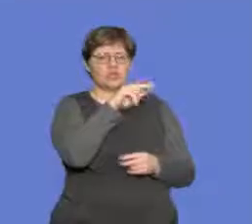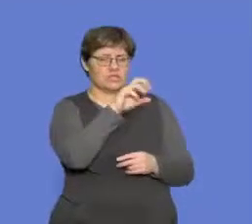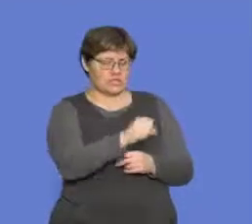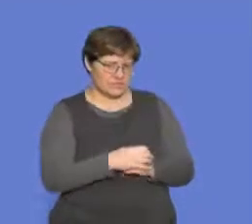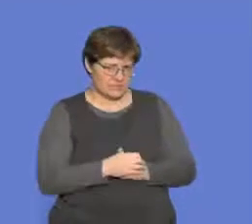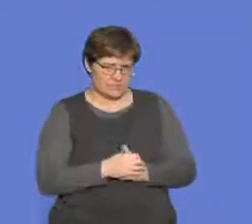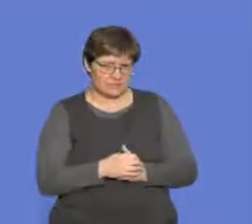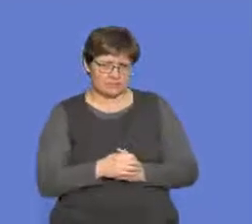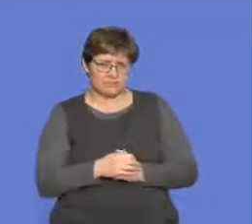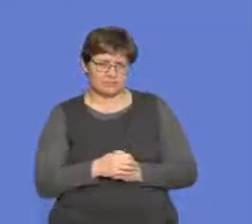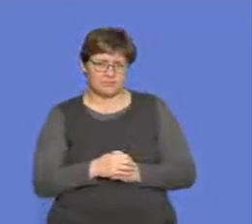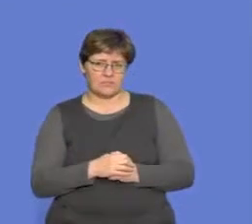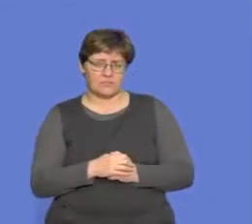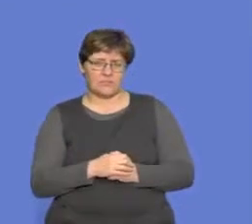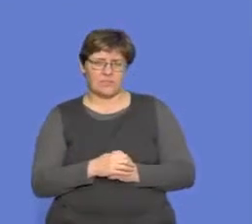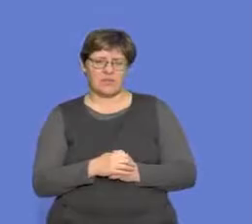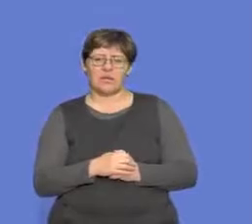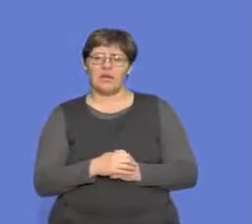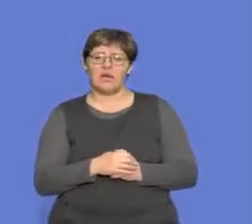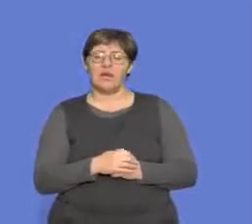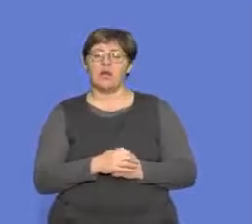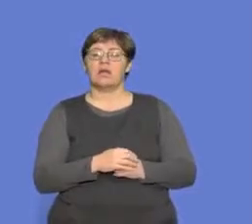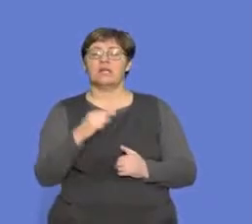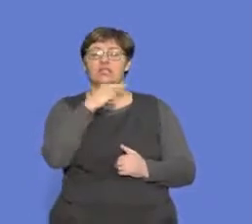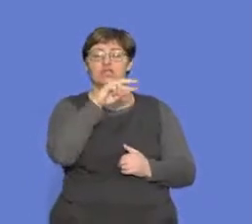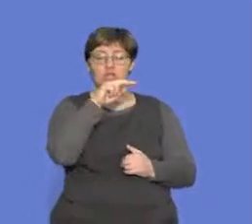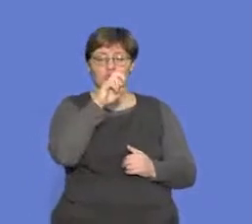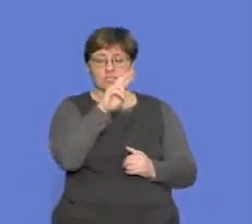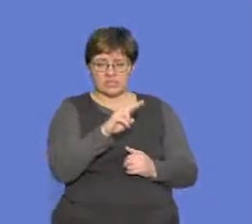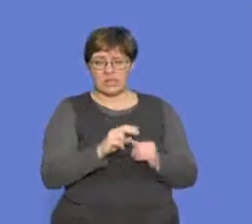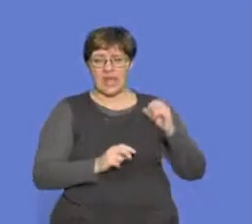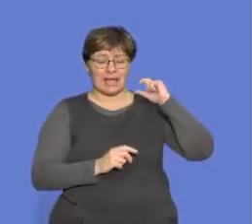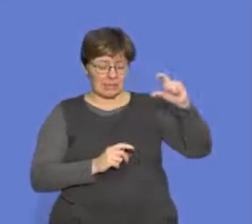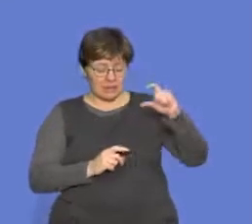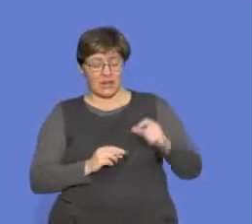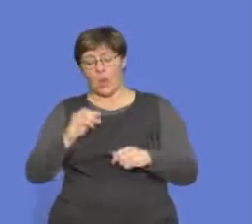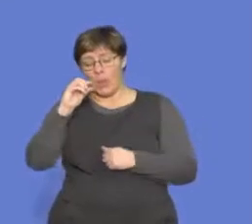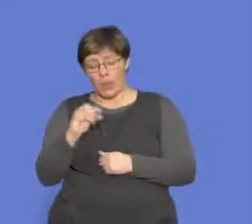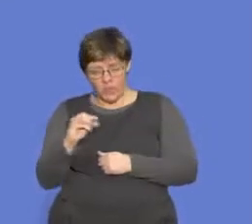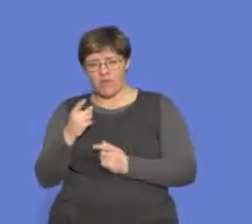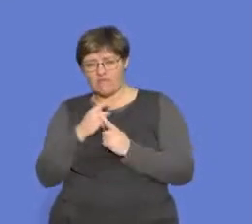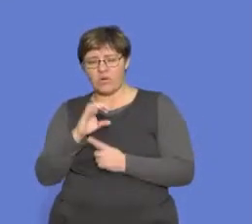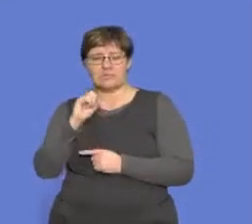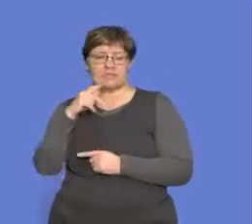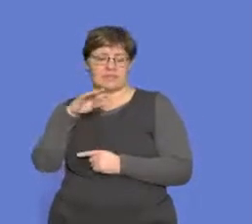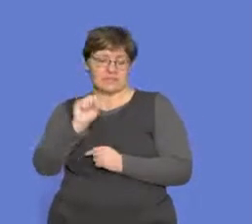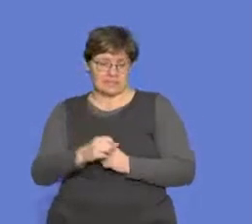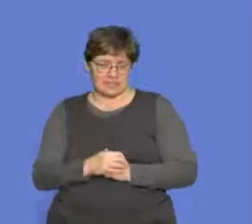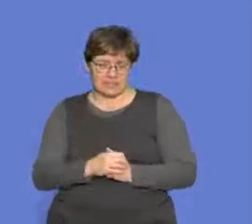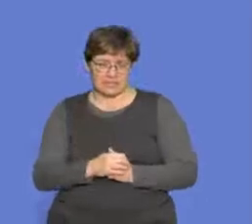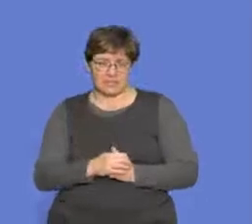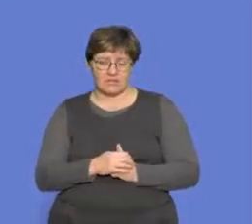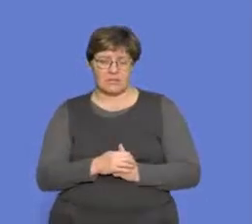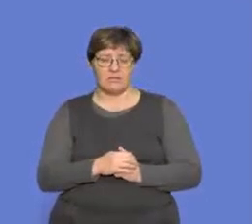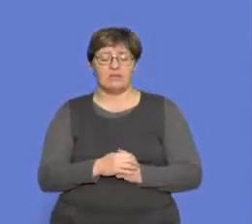further. Again, the capital letters were used for the genus, and a small letter was used for the species. Again, we all